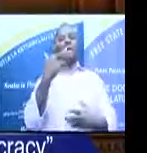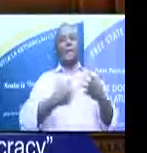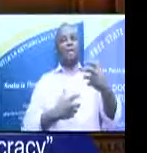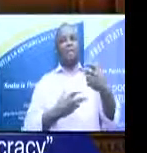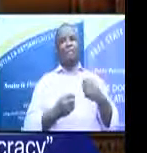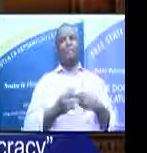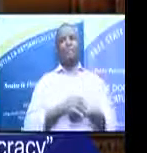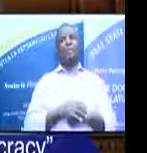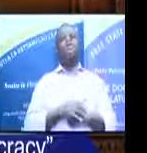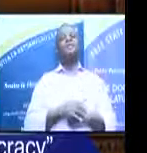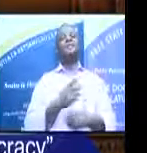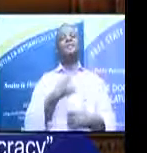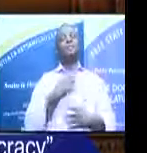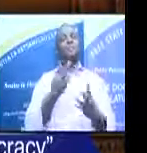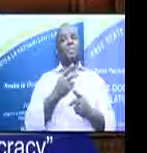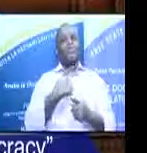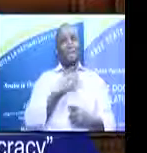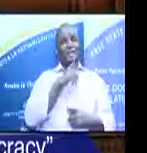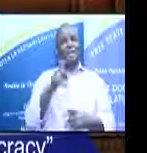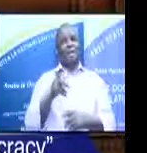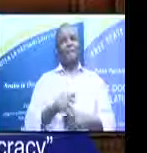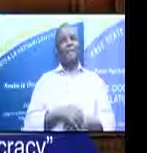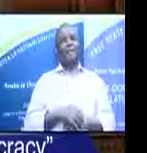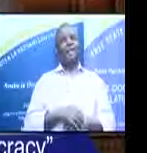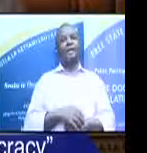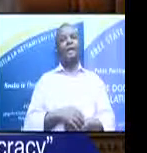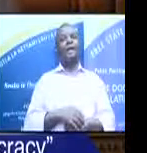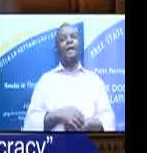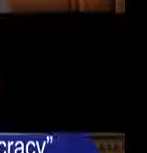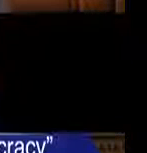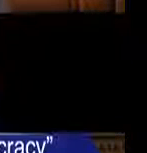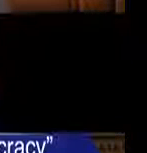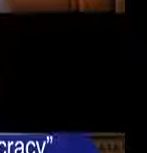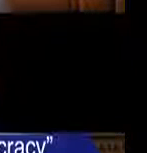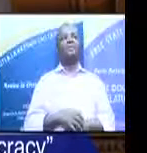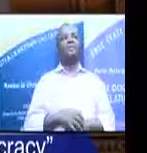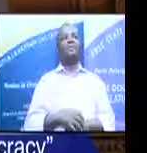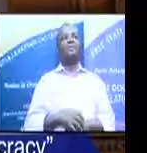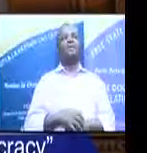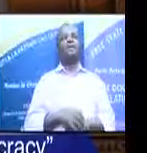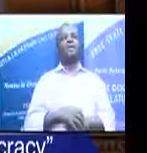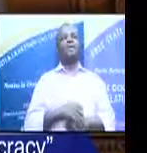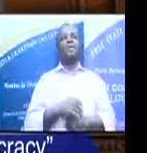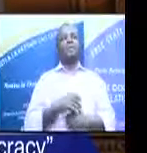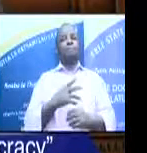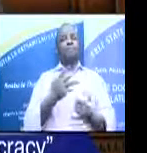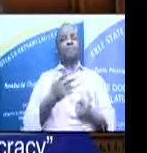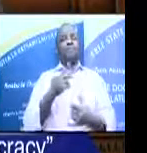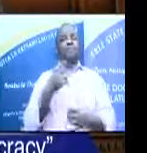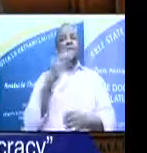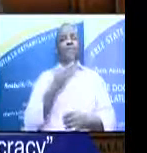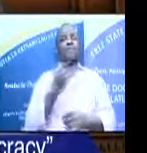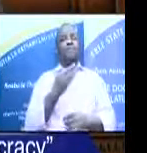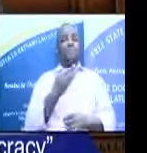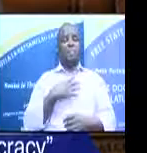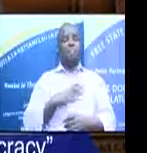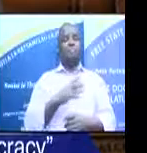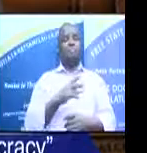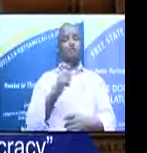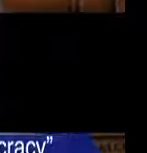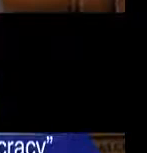inequality. You must be told that. Now, you know what they say for those who want to control